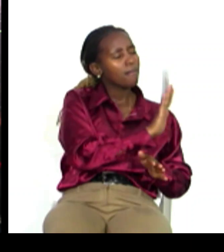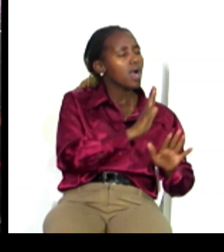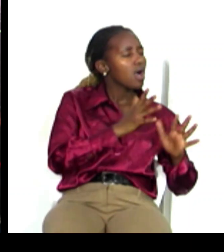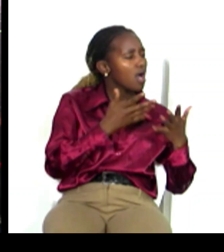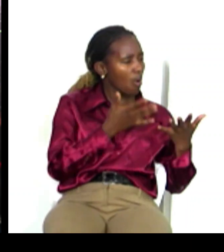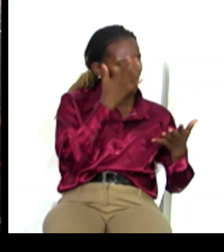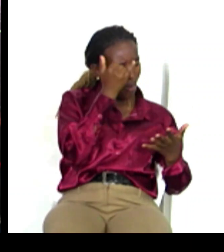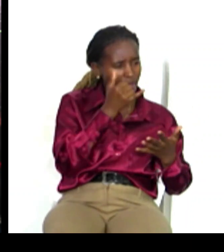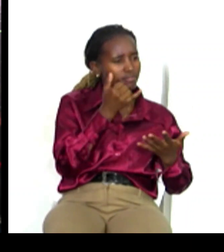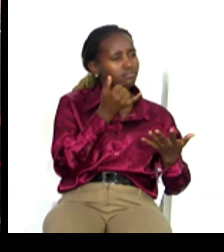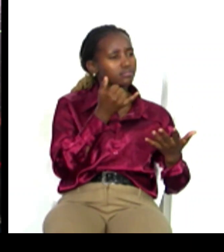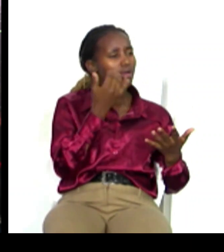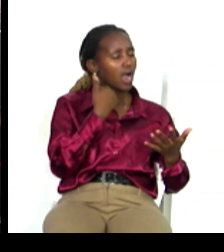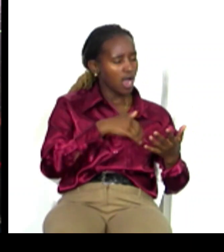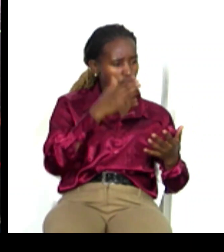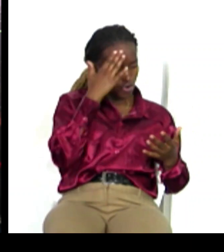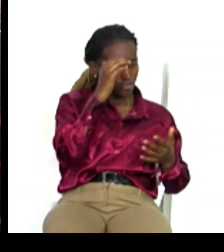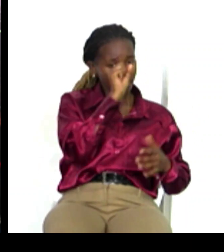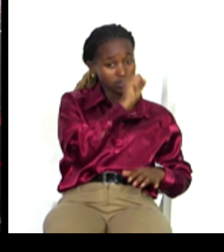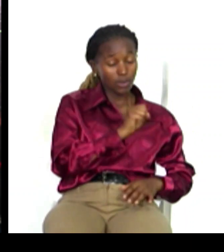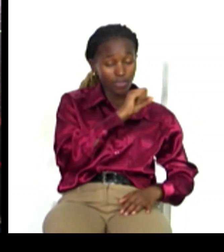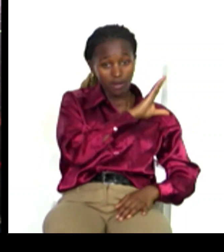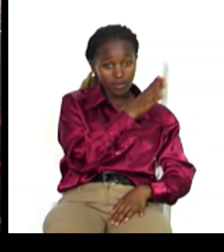Because at some stage, South Africans,